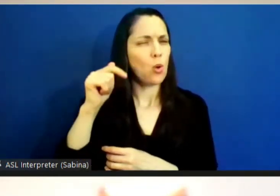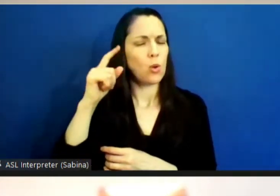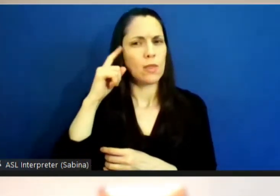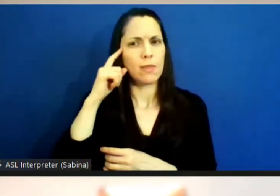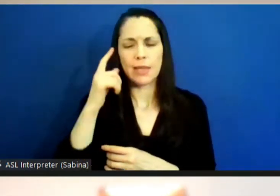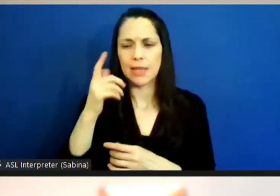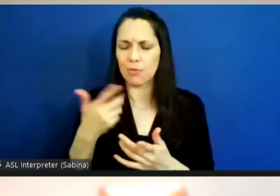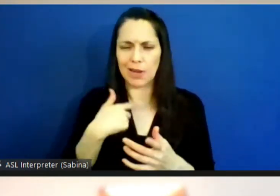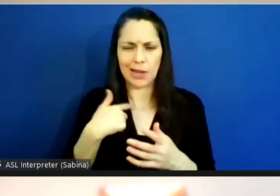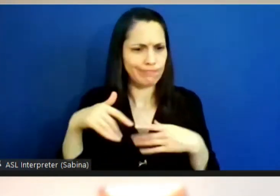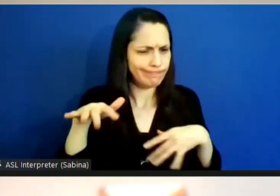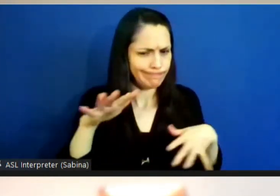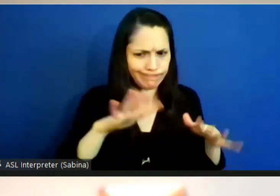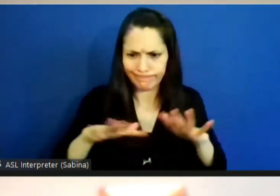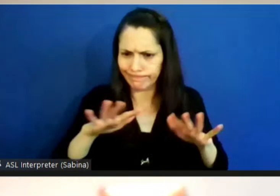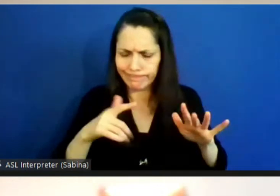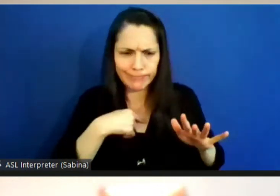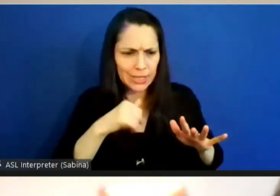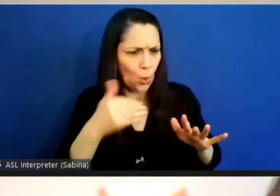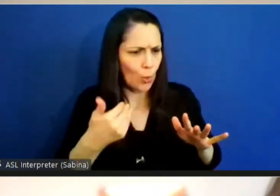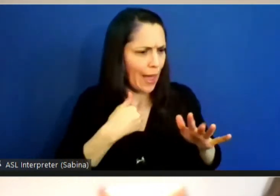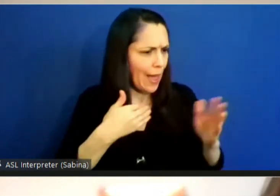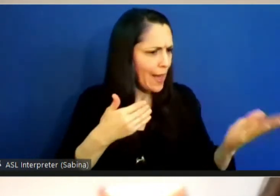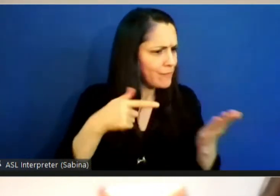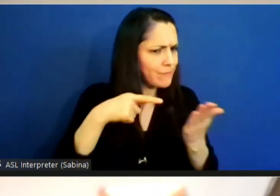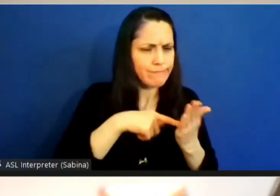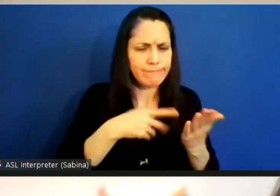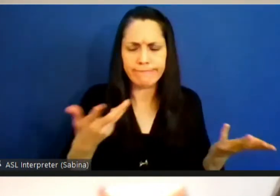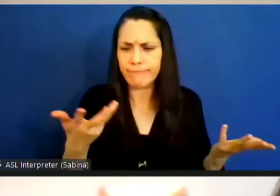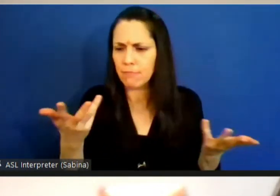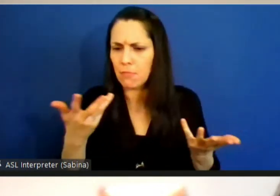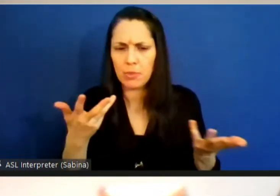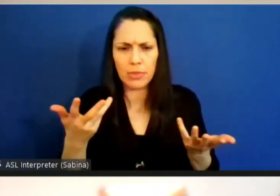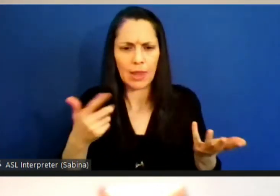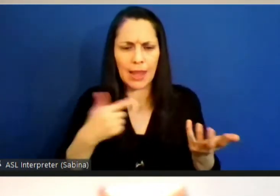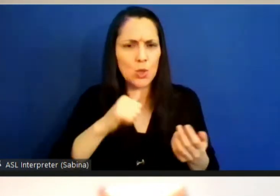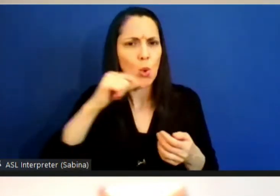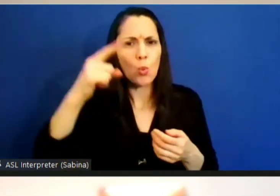have it here, resistant to